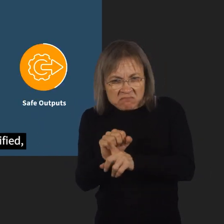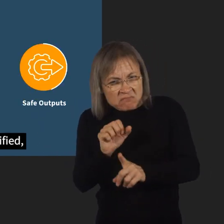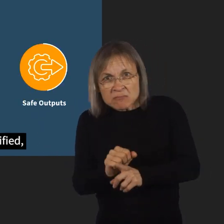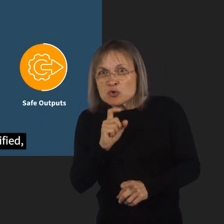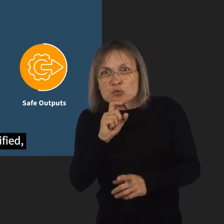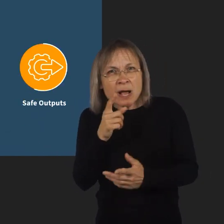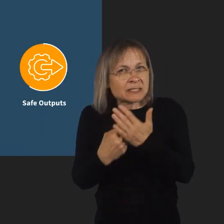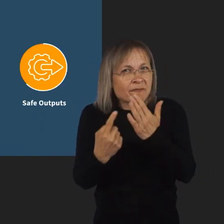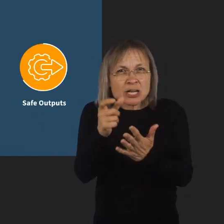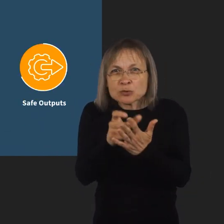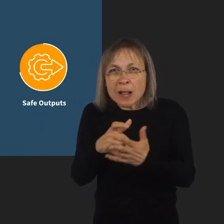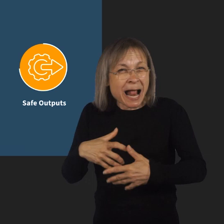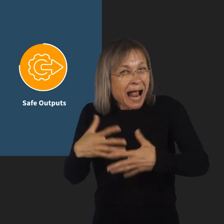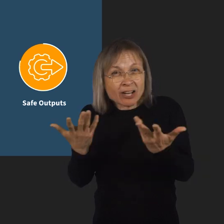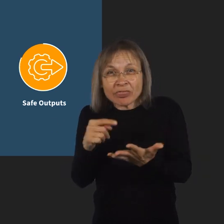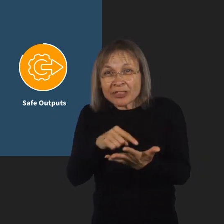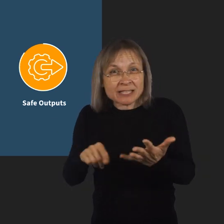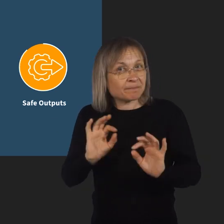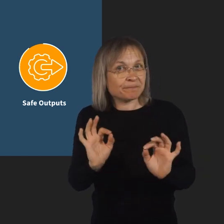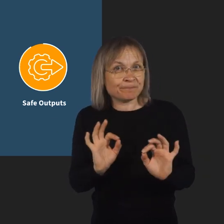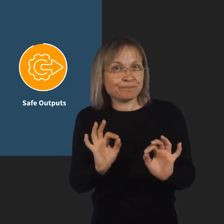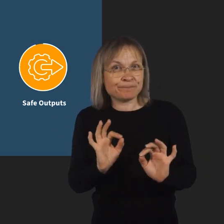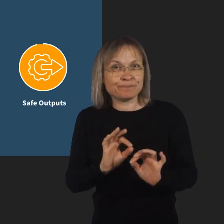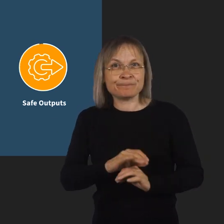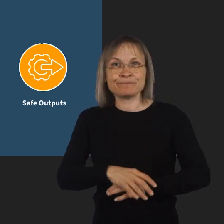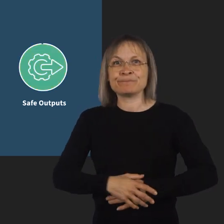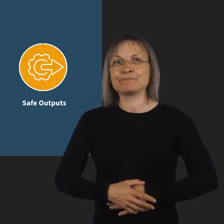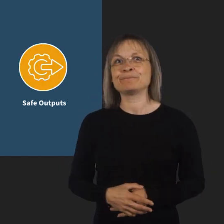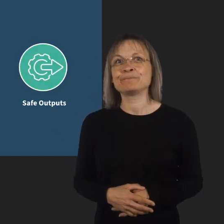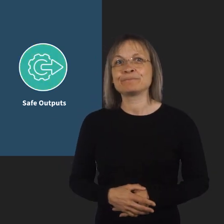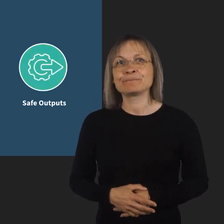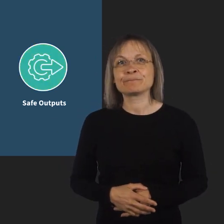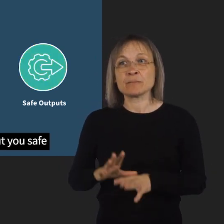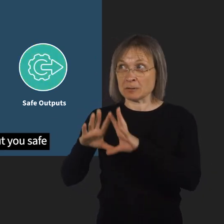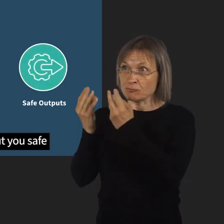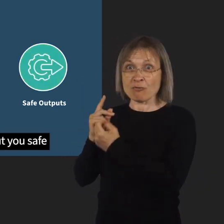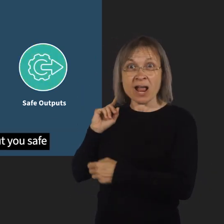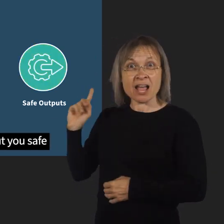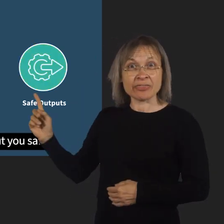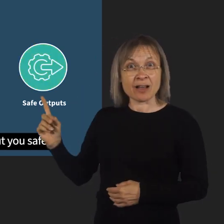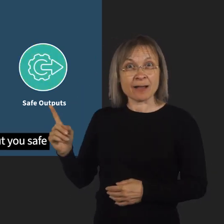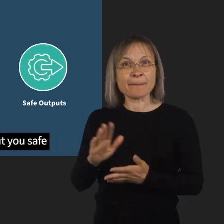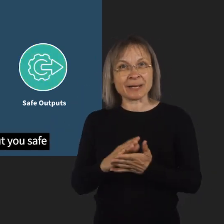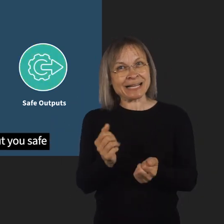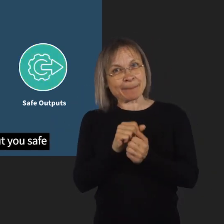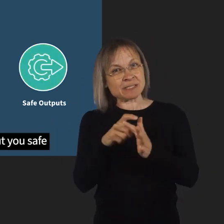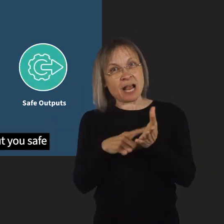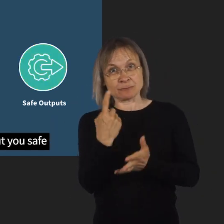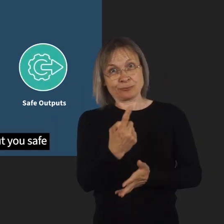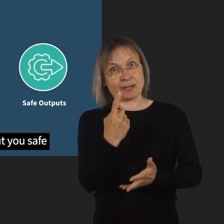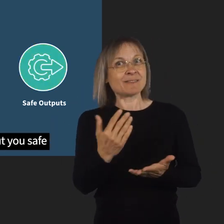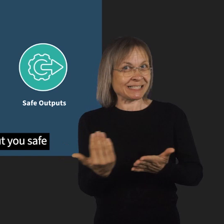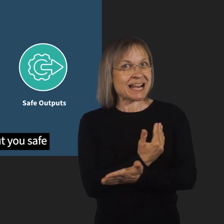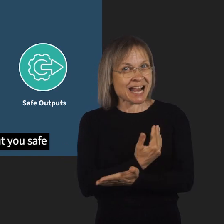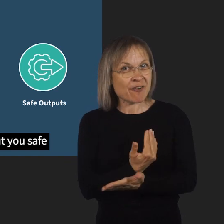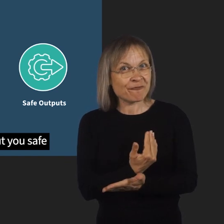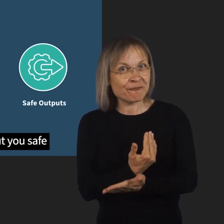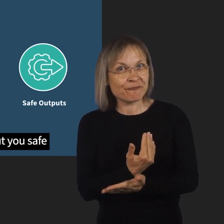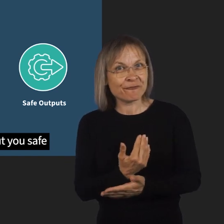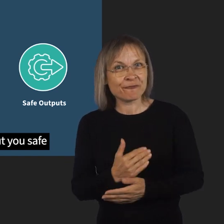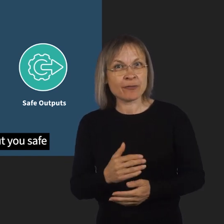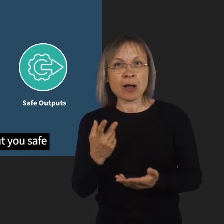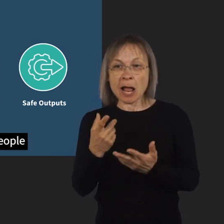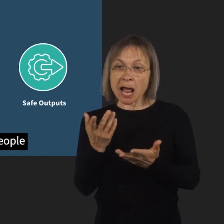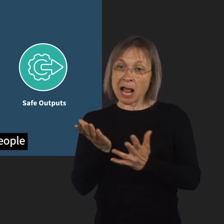be identified, even indirectly, in any outputs. Together, the layers of the framework keep data about